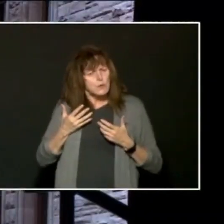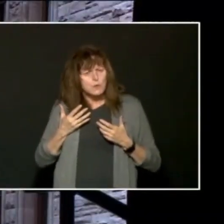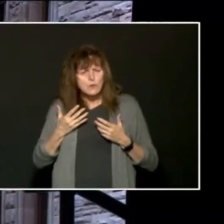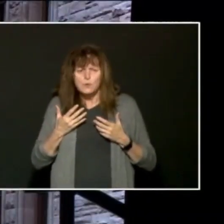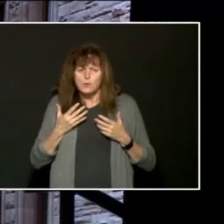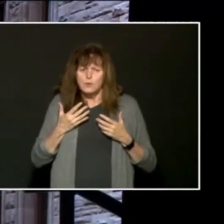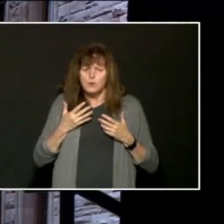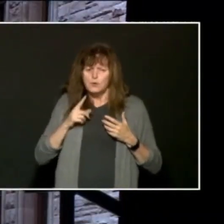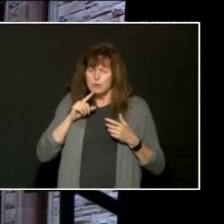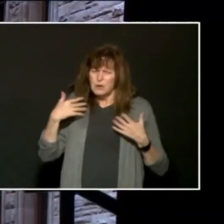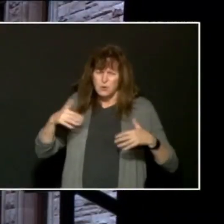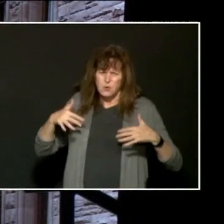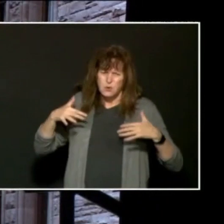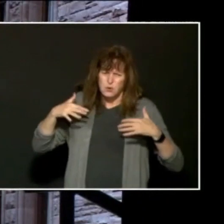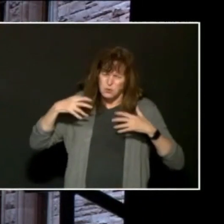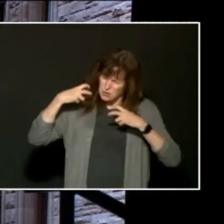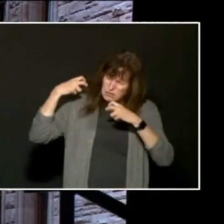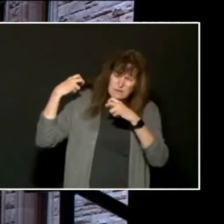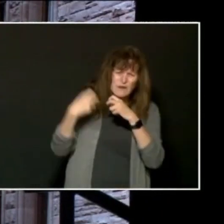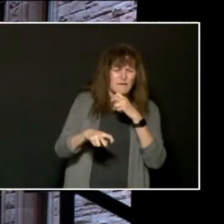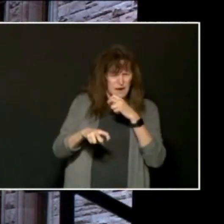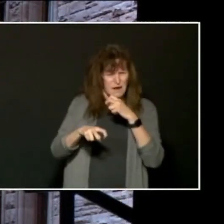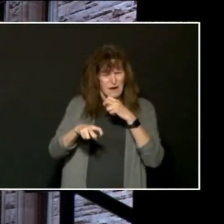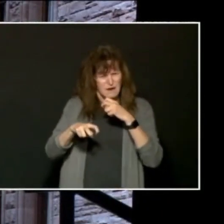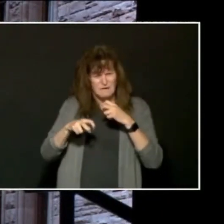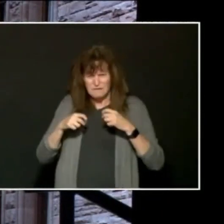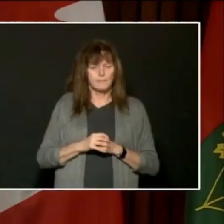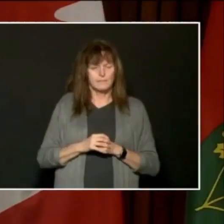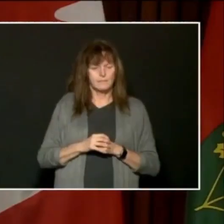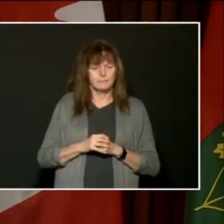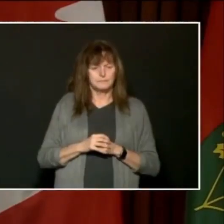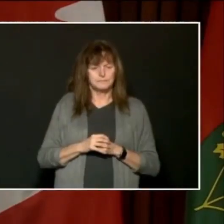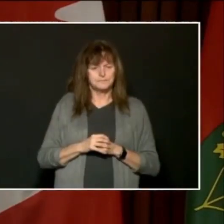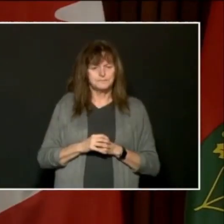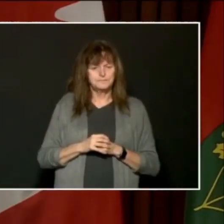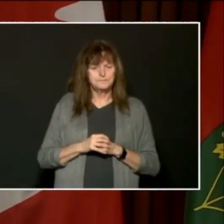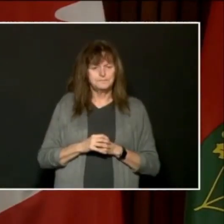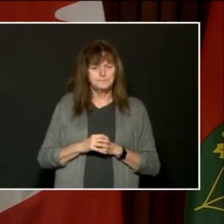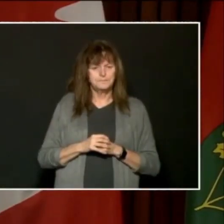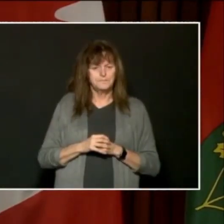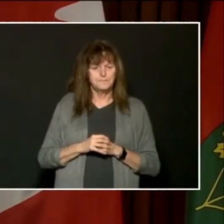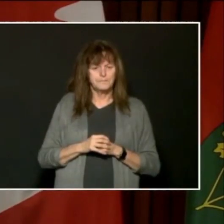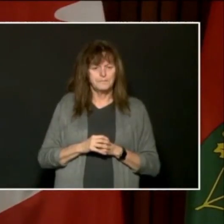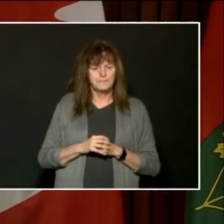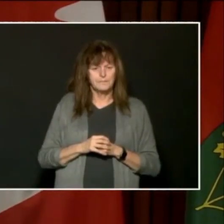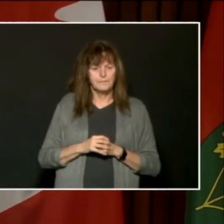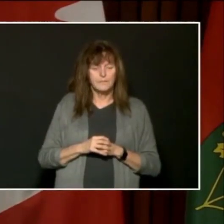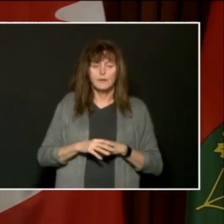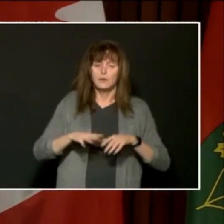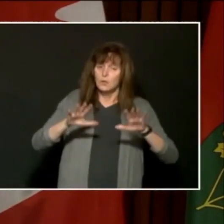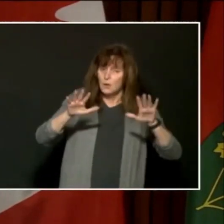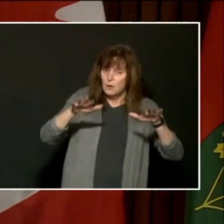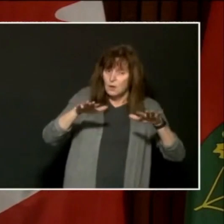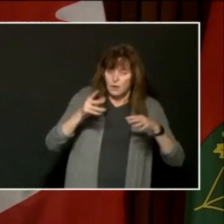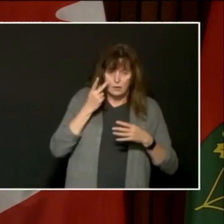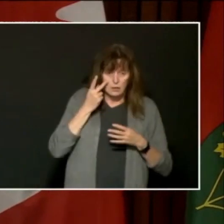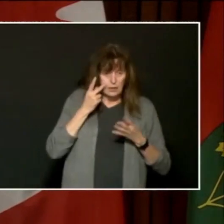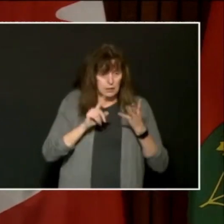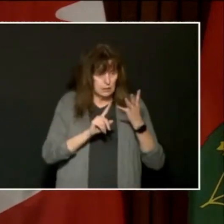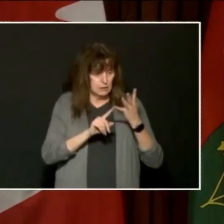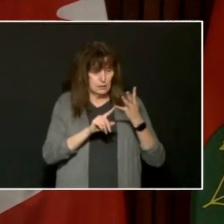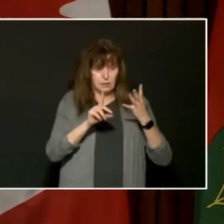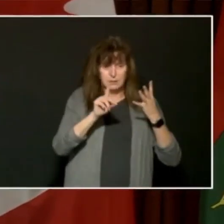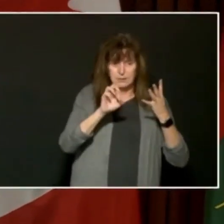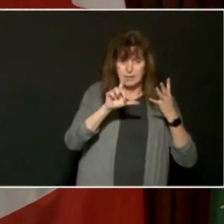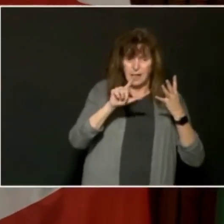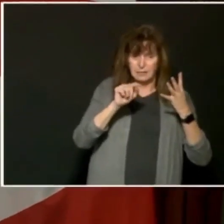difficult adversary. It's aggressive. It wants to spread rapidly. We have seen what the Delta variant can do in other jurisdictions around the